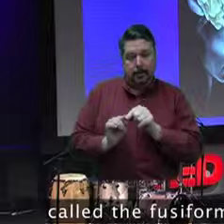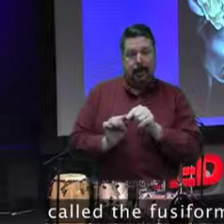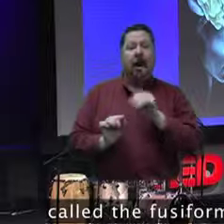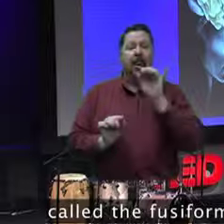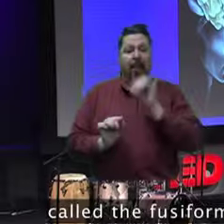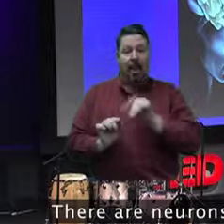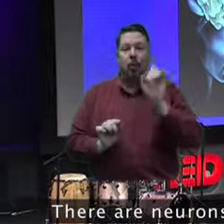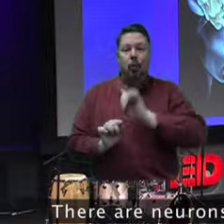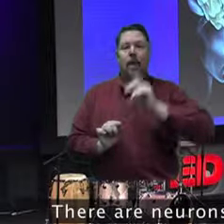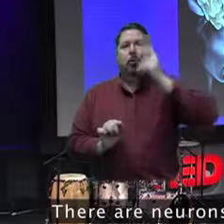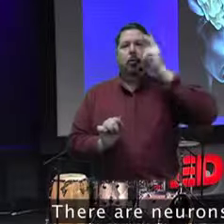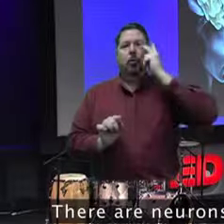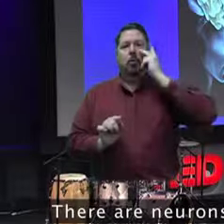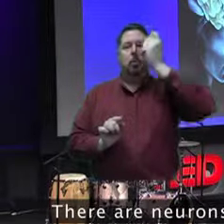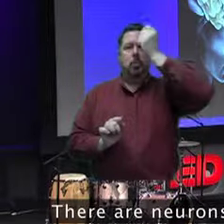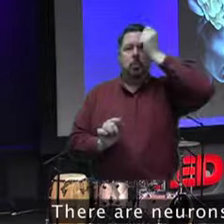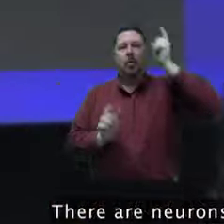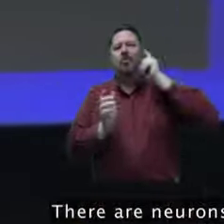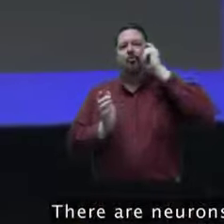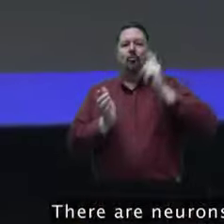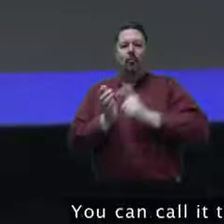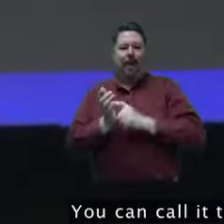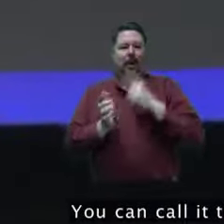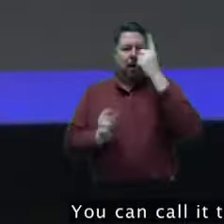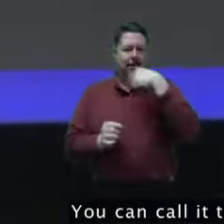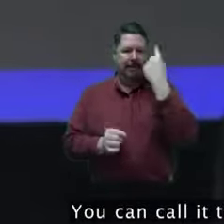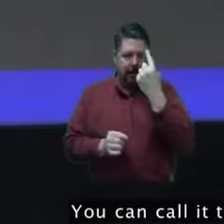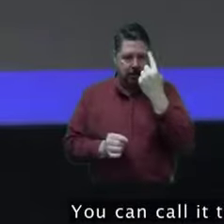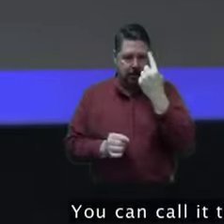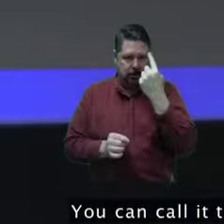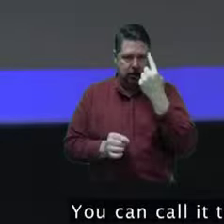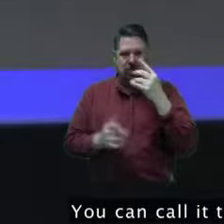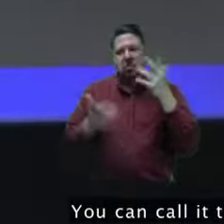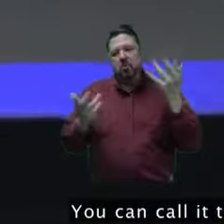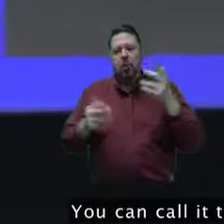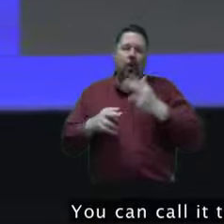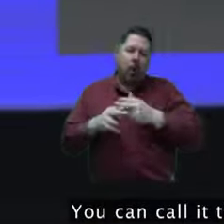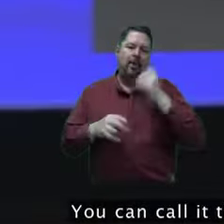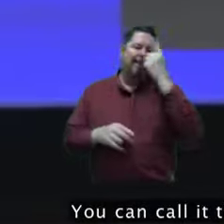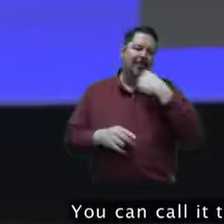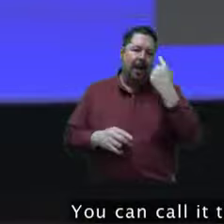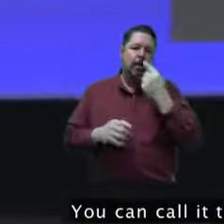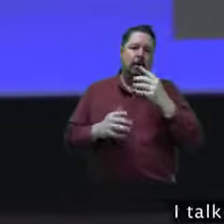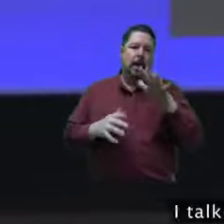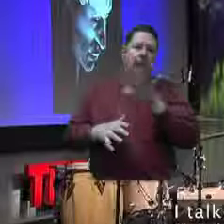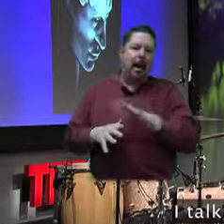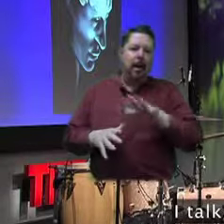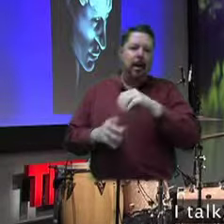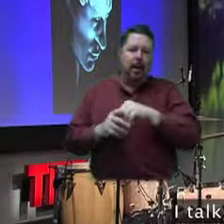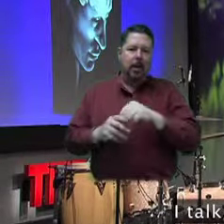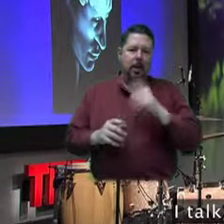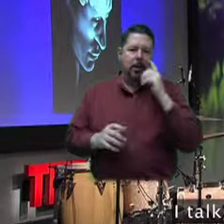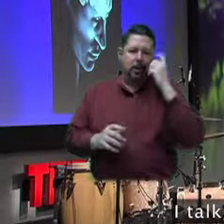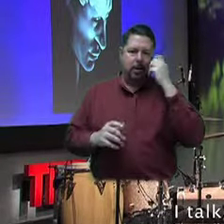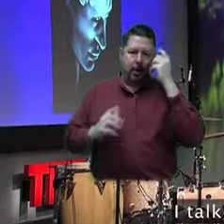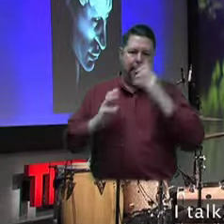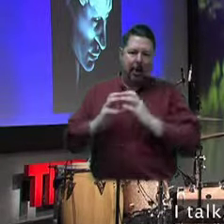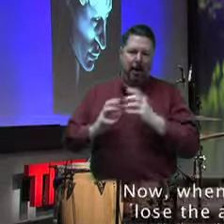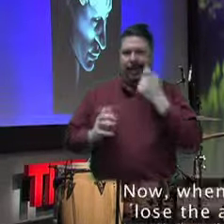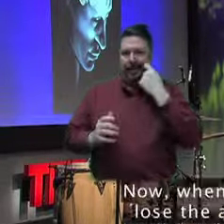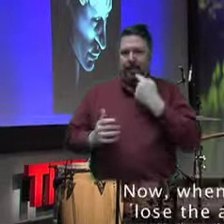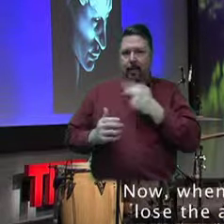you perceive faces. There are neurons there that are sensitive to faces. You can call it the face area of the brain. I talked about that earlier.